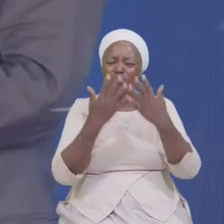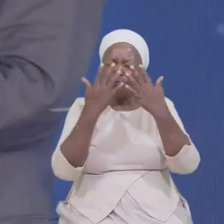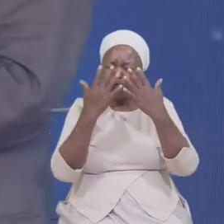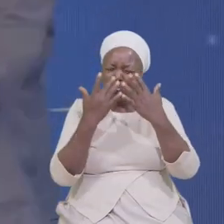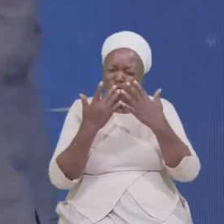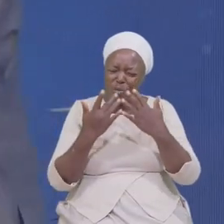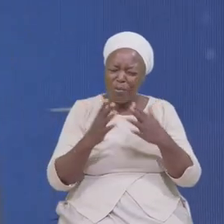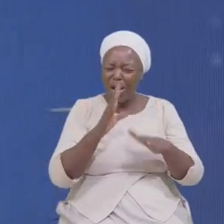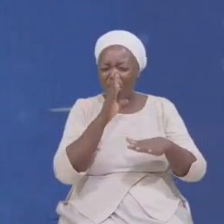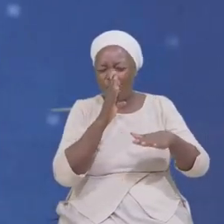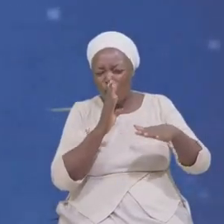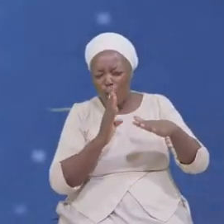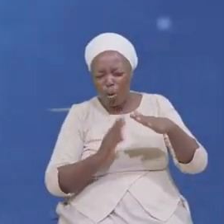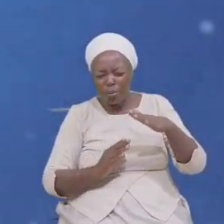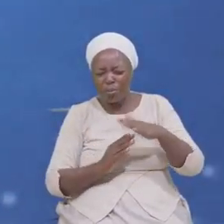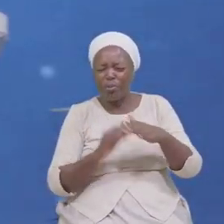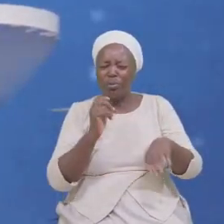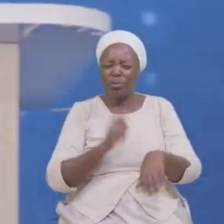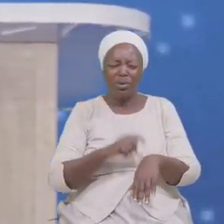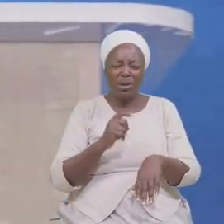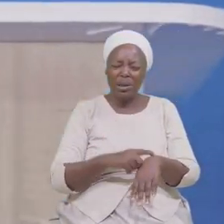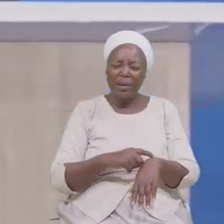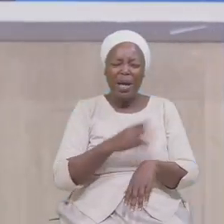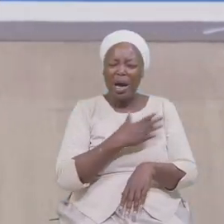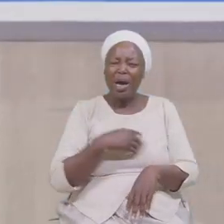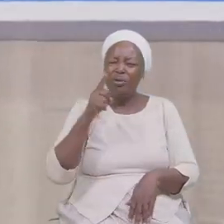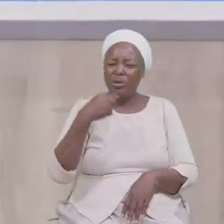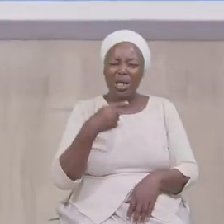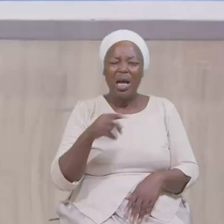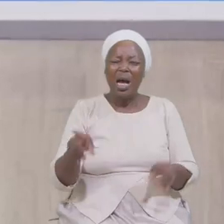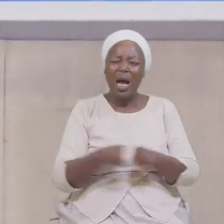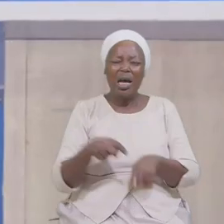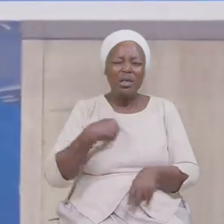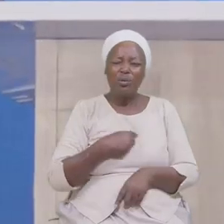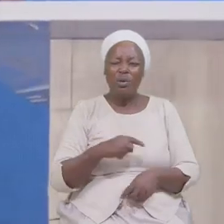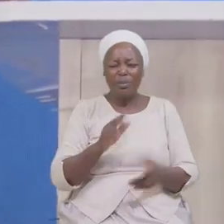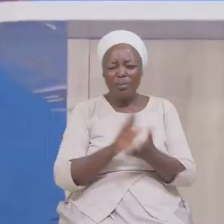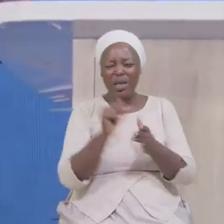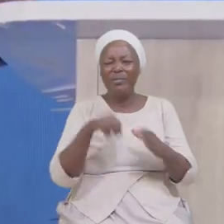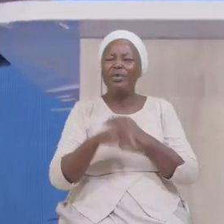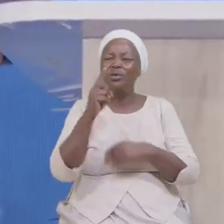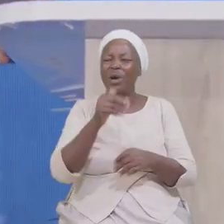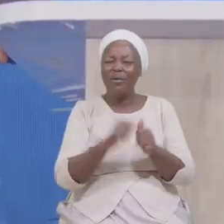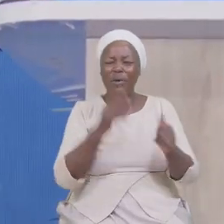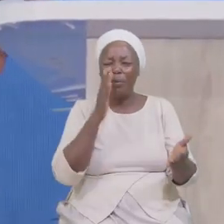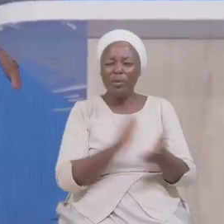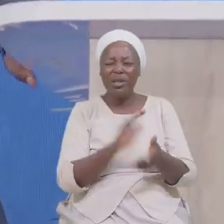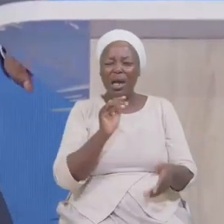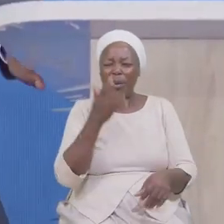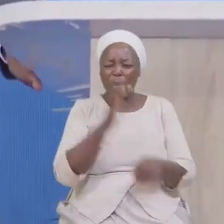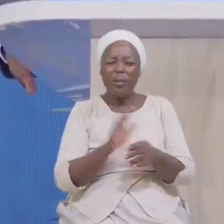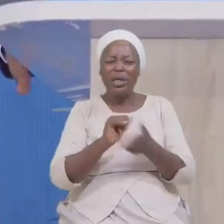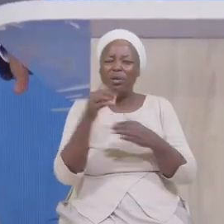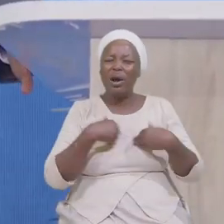serious consultation. And you said, as we believe in you, every promise you have made, you will fulfill in